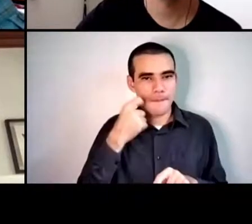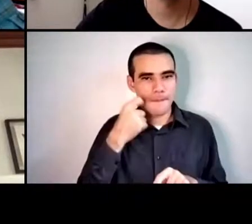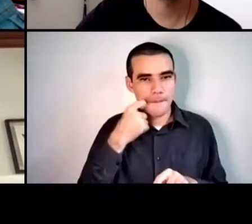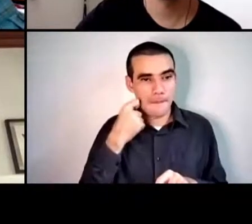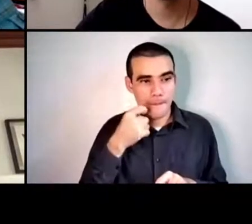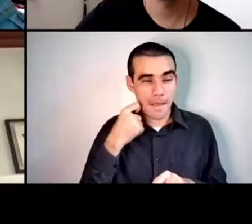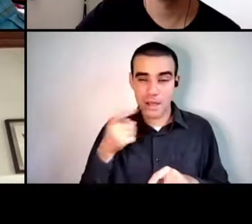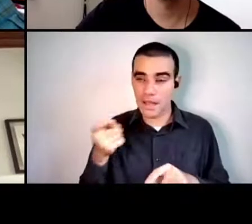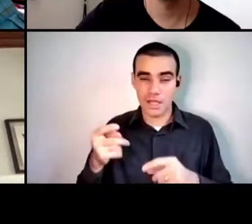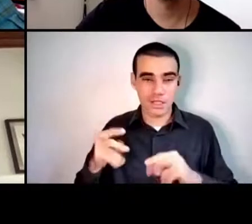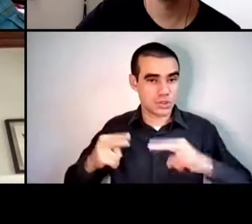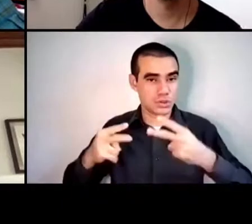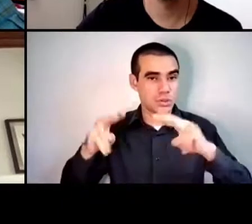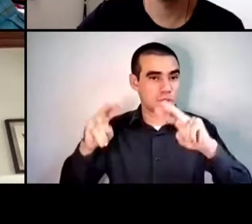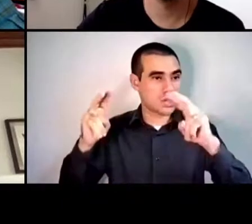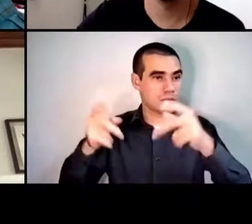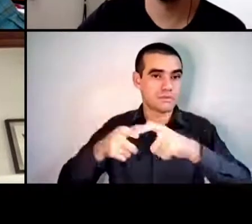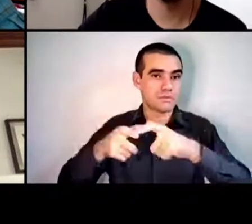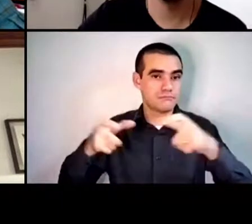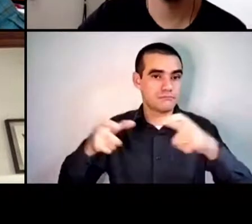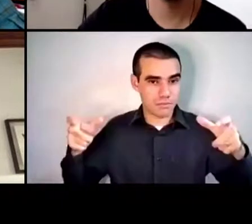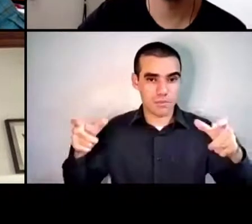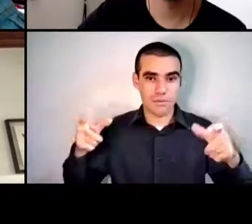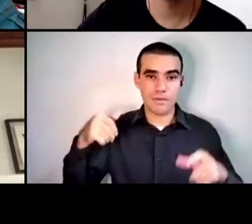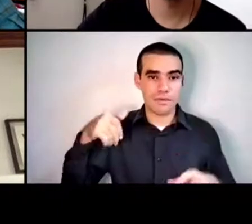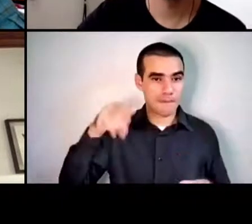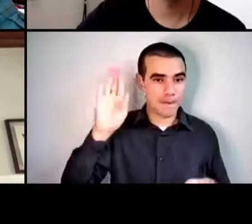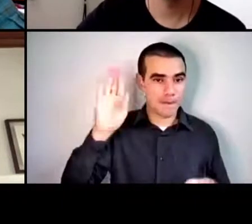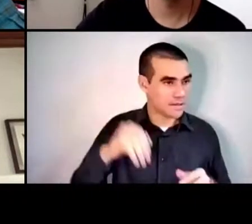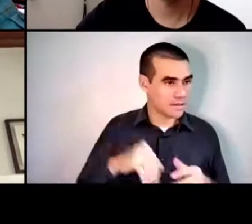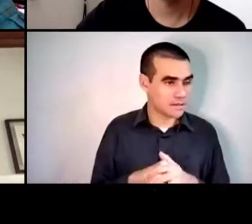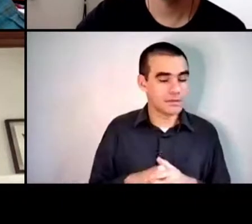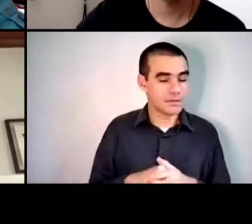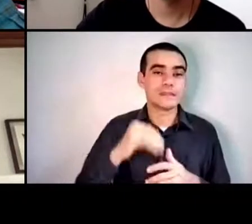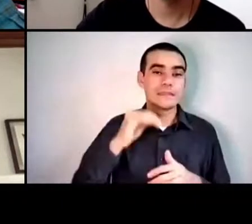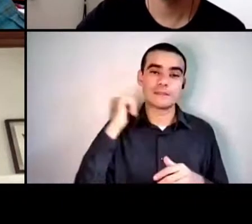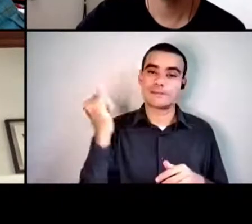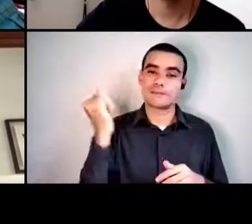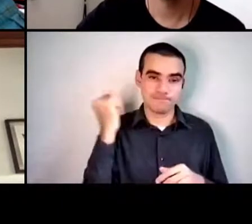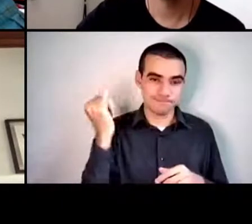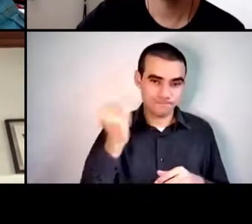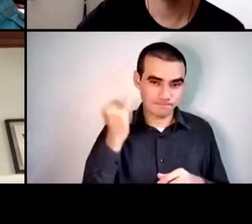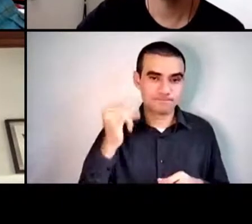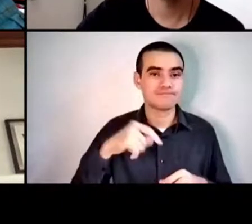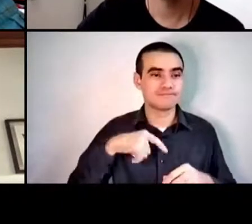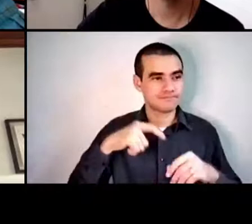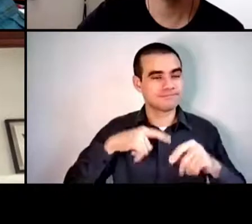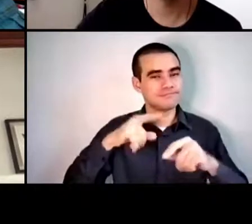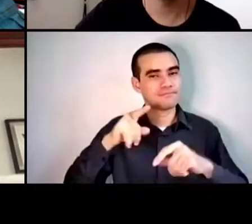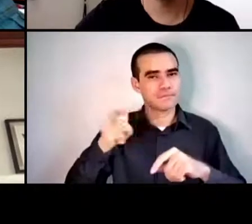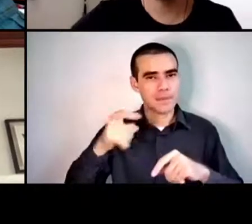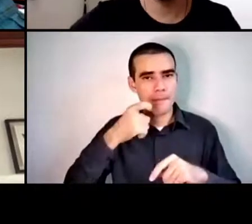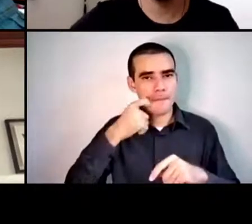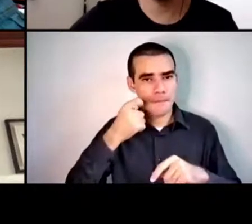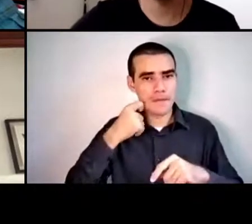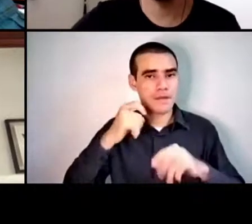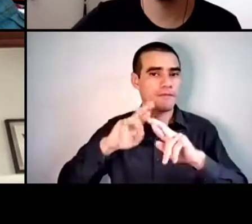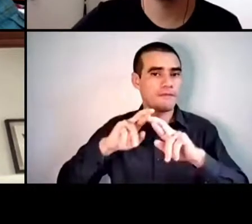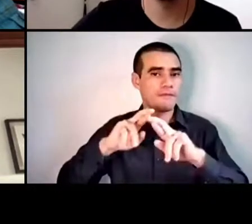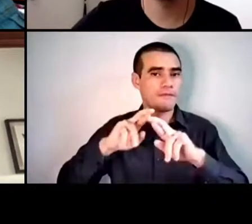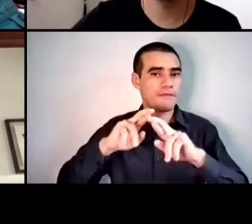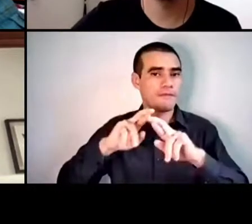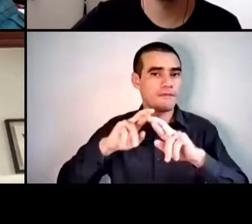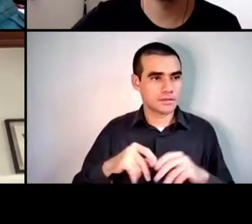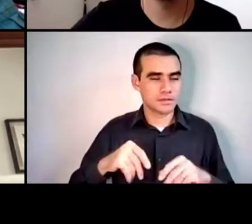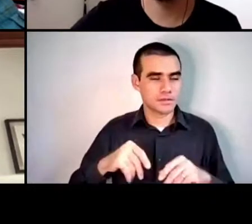tank, these people's income could be increased significantly. And it's important for them to have a